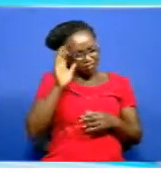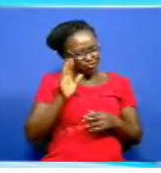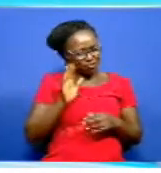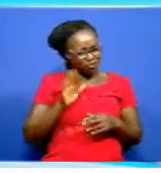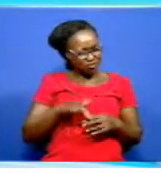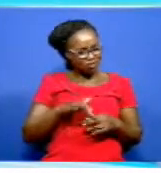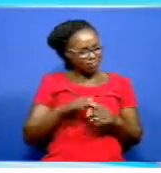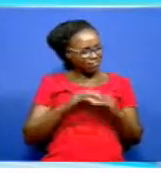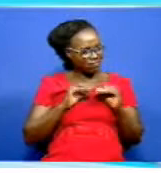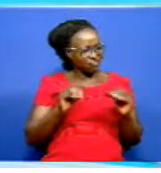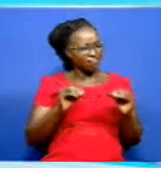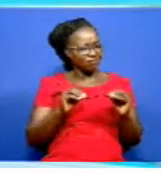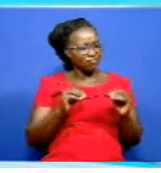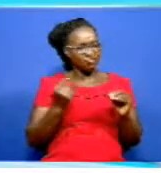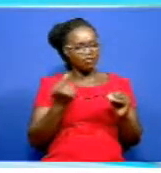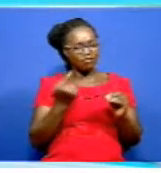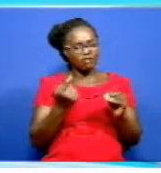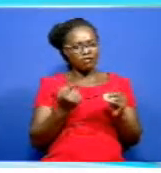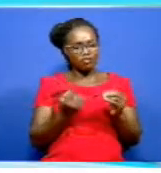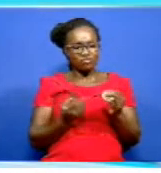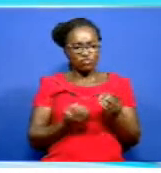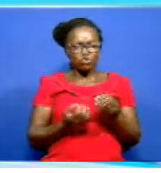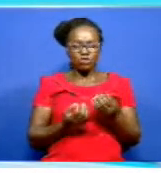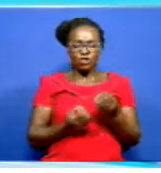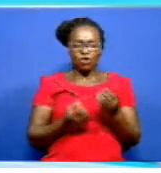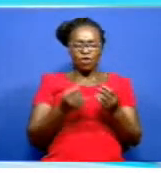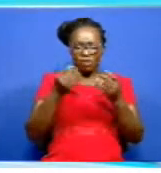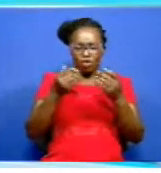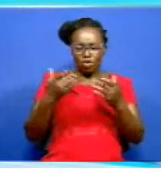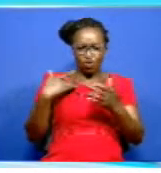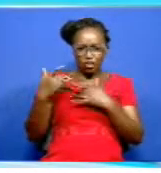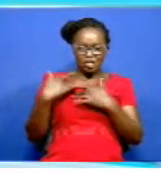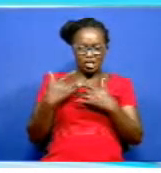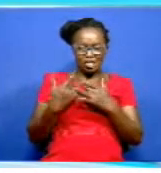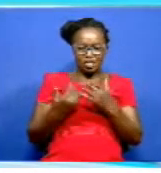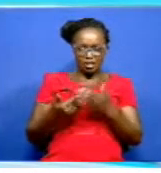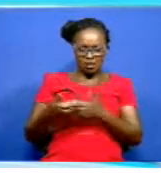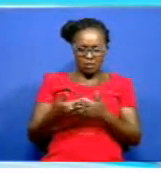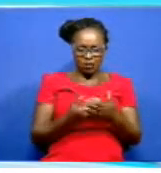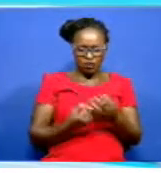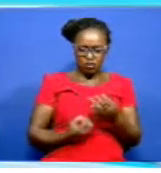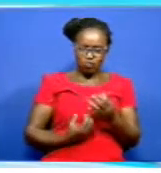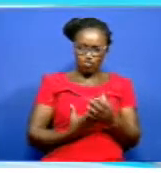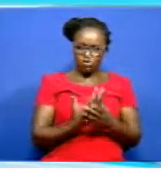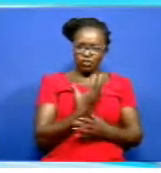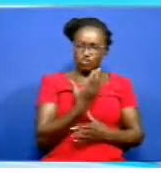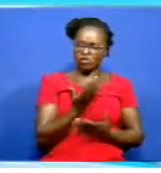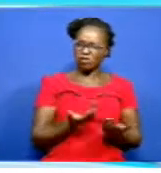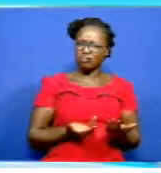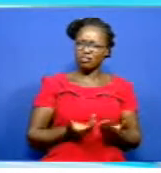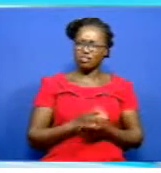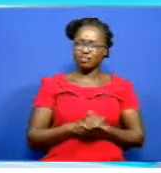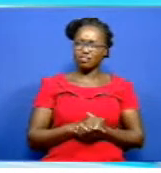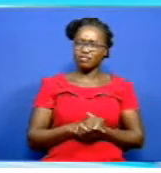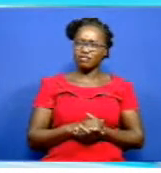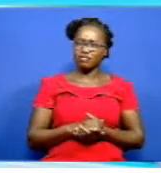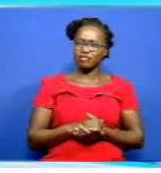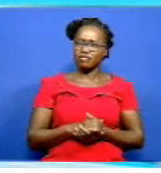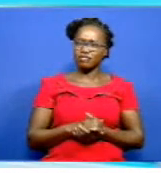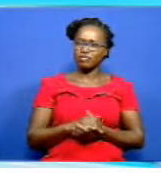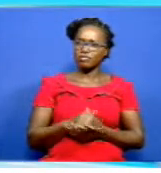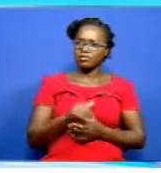tu ukuaji wa mtoto. Kwa maoni yangu nitasema si ya